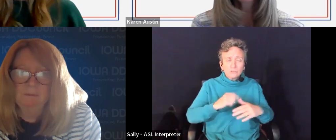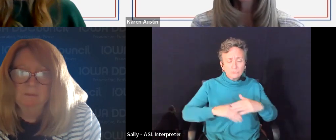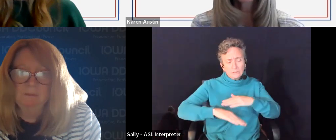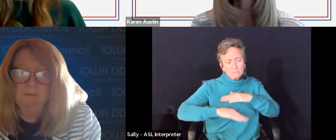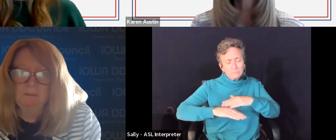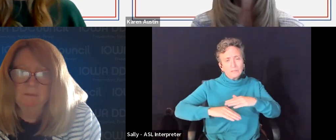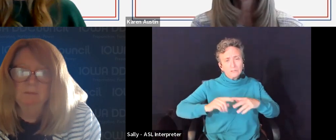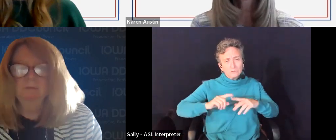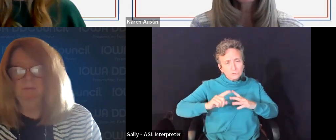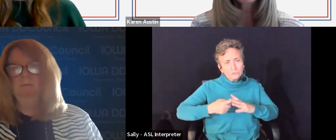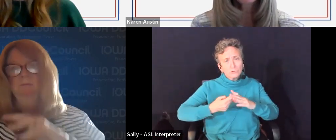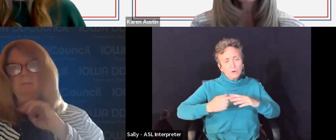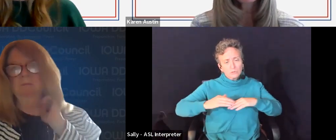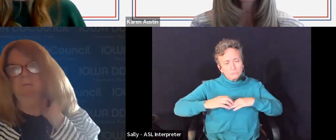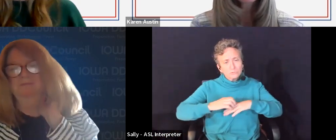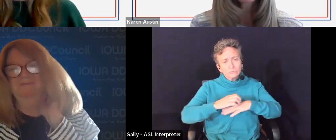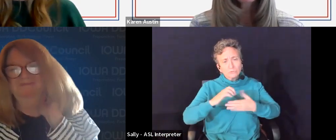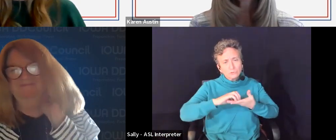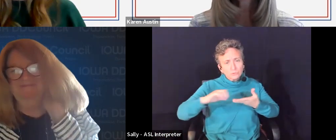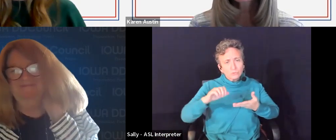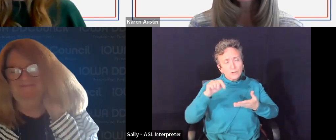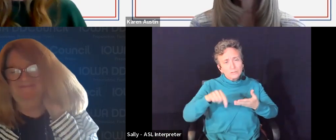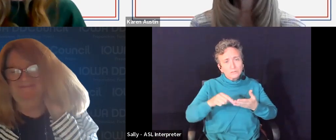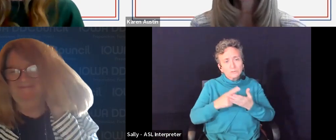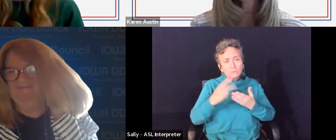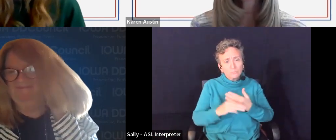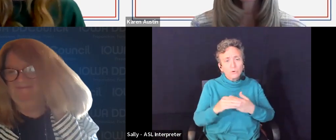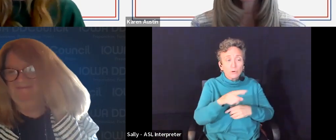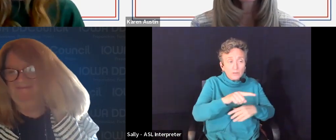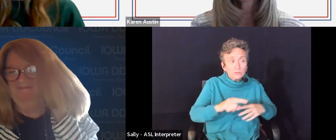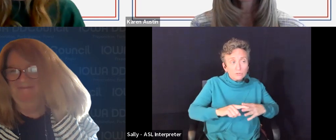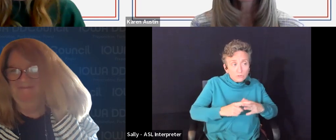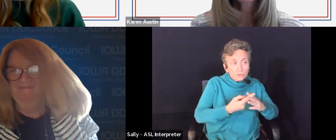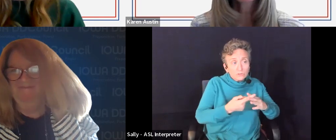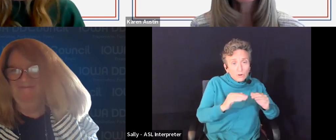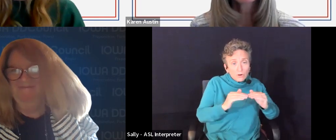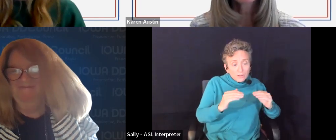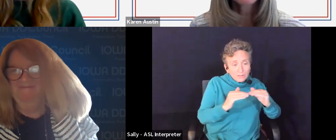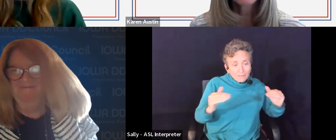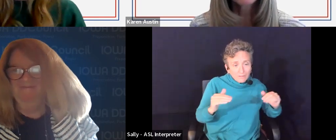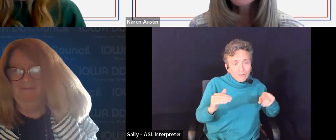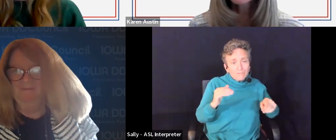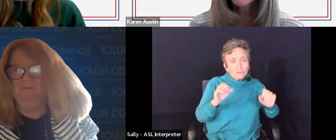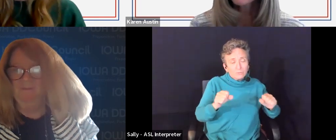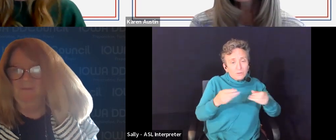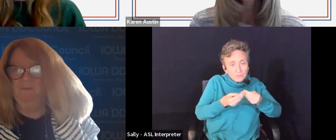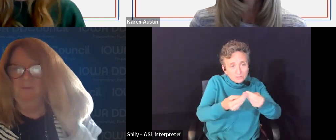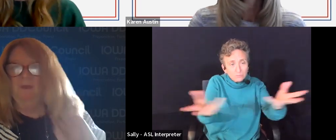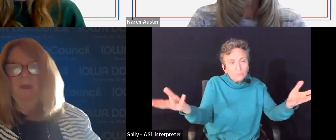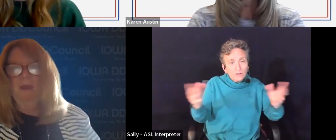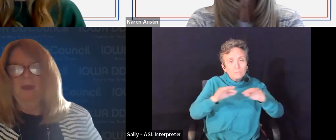program. And you guys are really a strong part of making sure we get the word out to everybody that this opportunity is available.